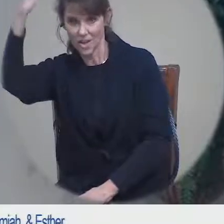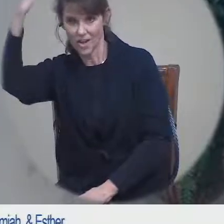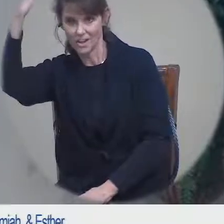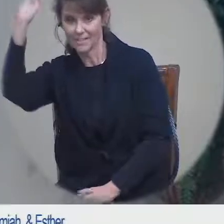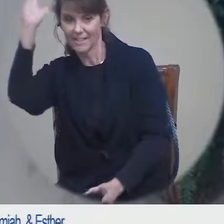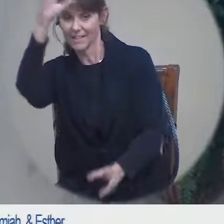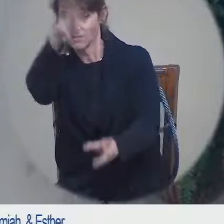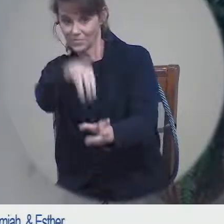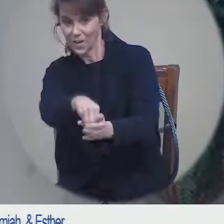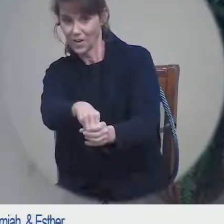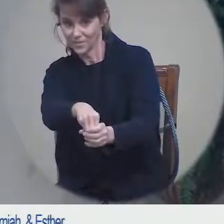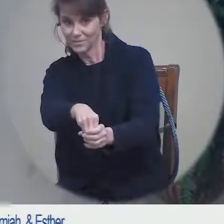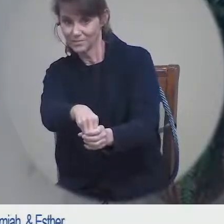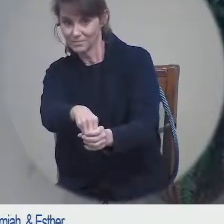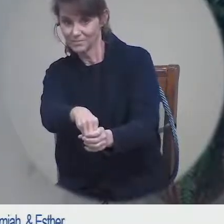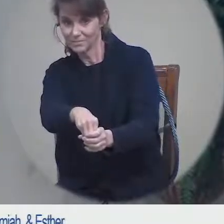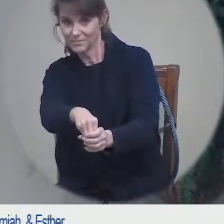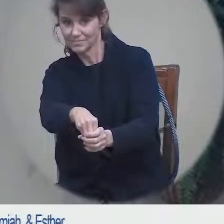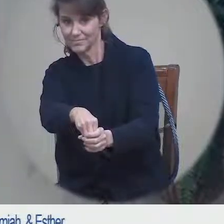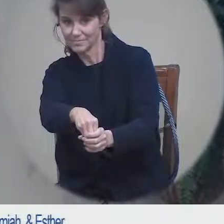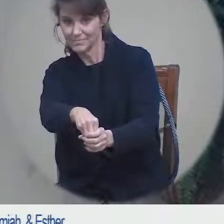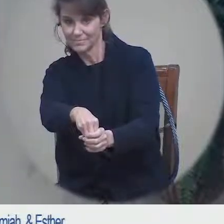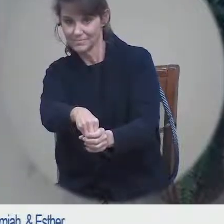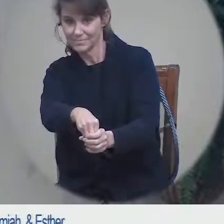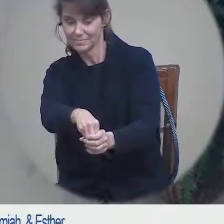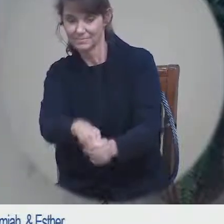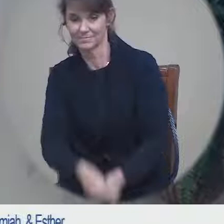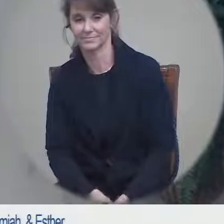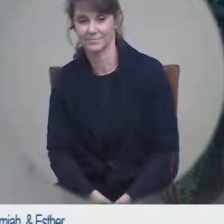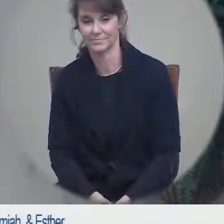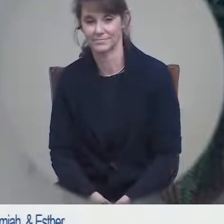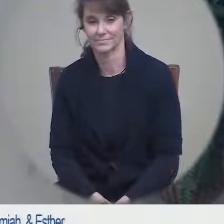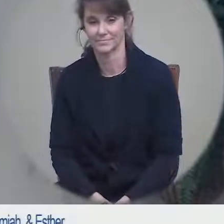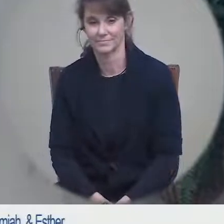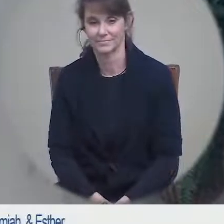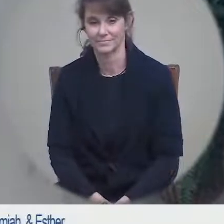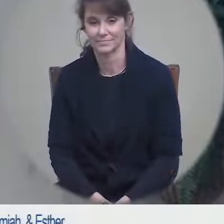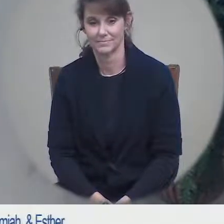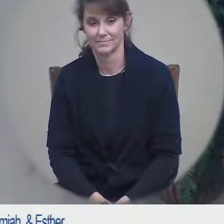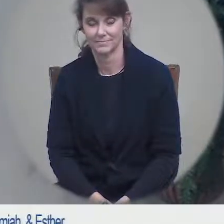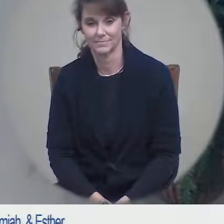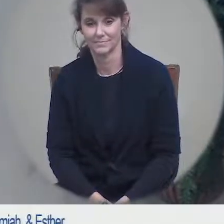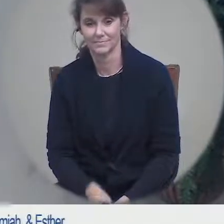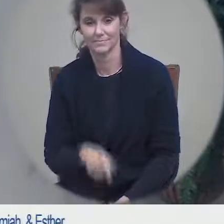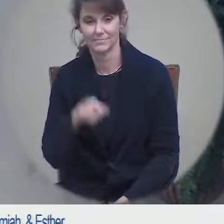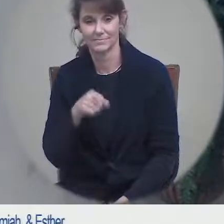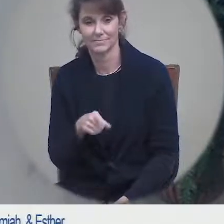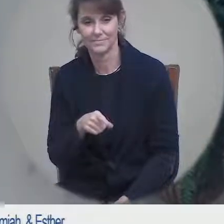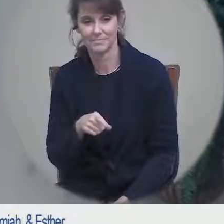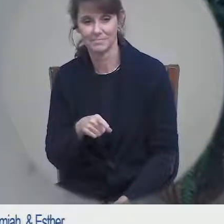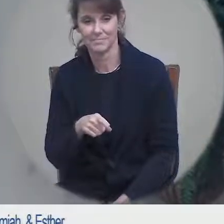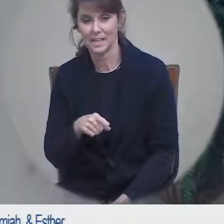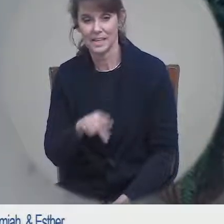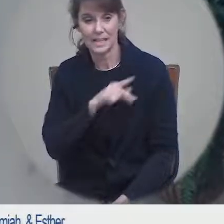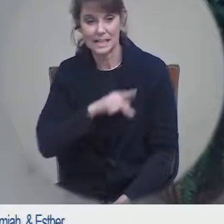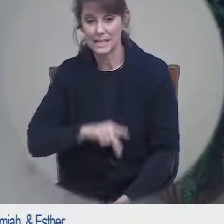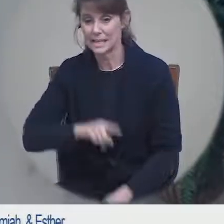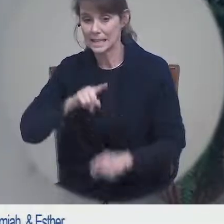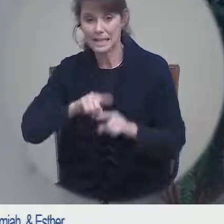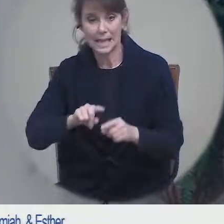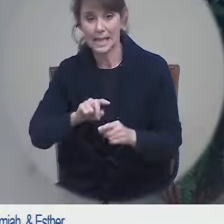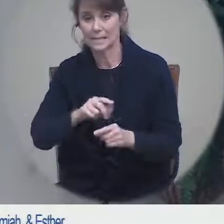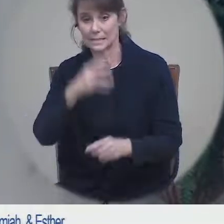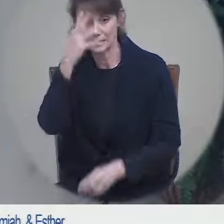here, even in the king's insomnia. It goes on, it's not only that he's unable to sleep, it's his choice